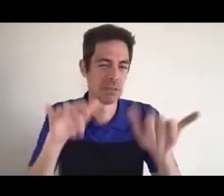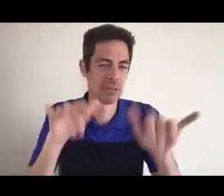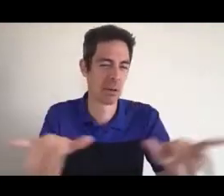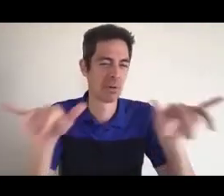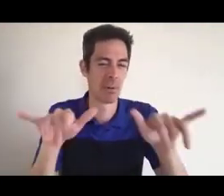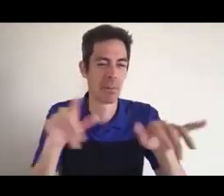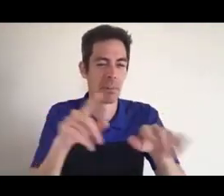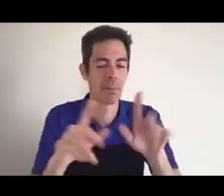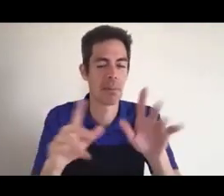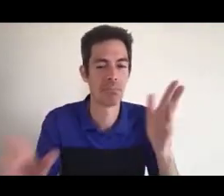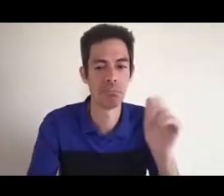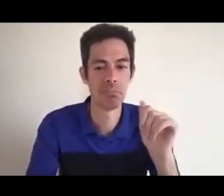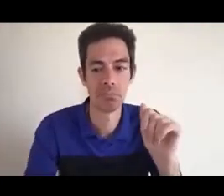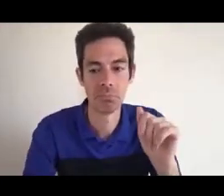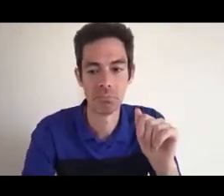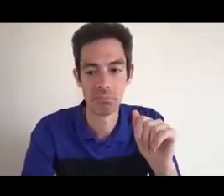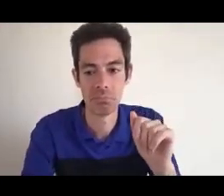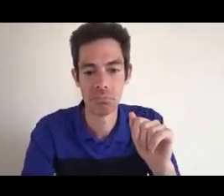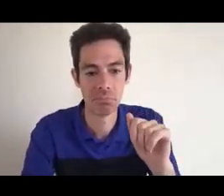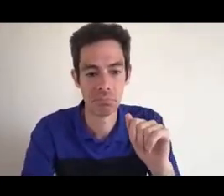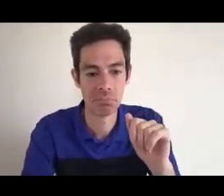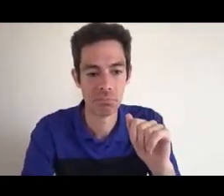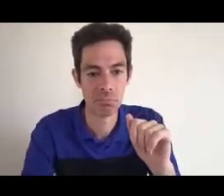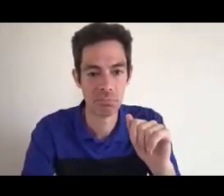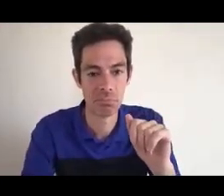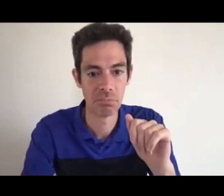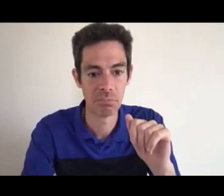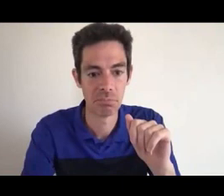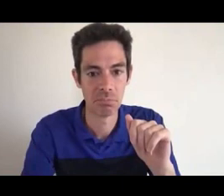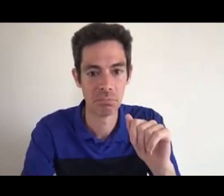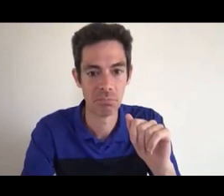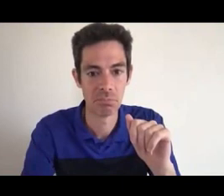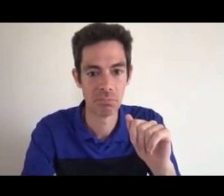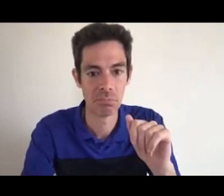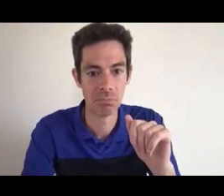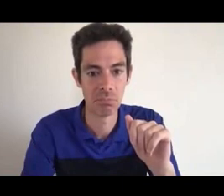And so you have a lot of the similar mouth morphemes and